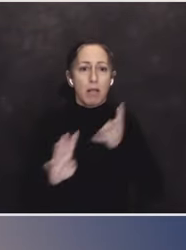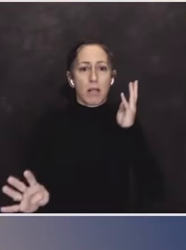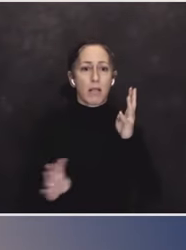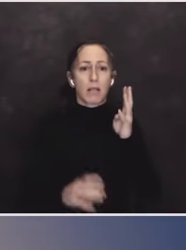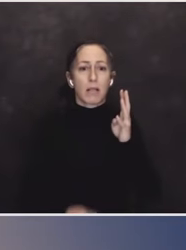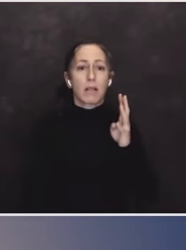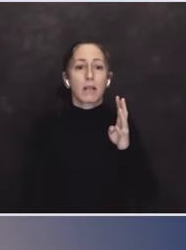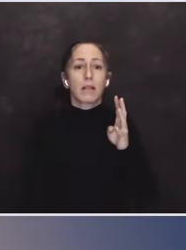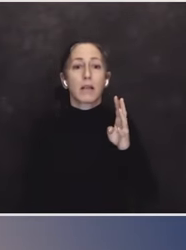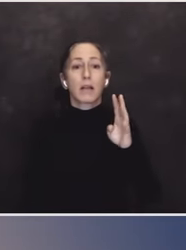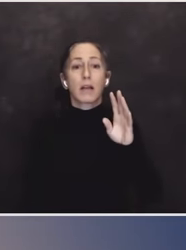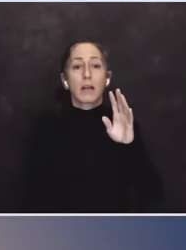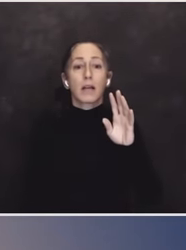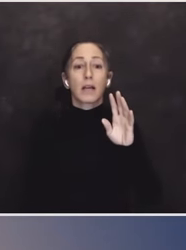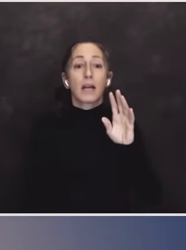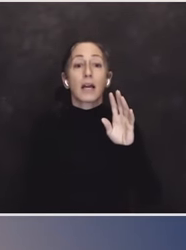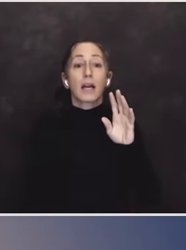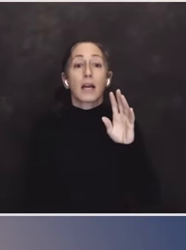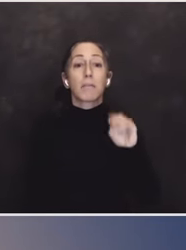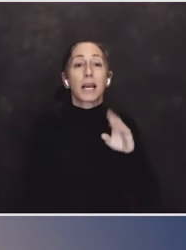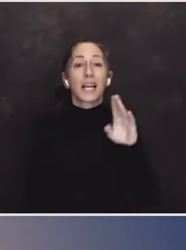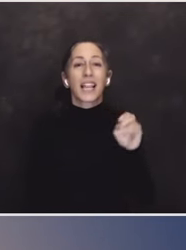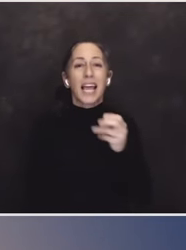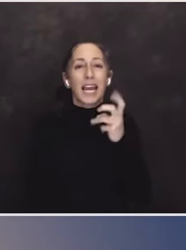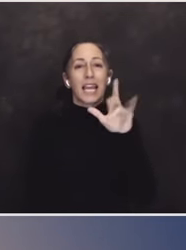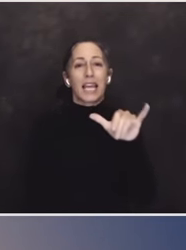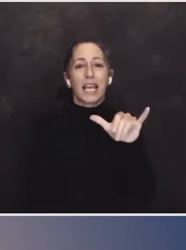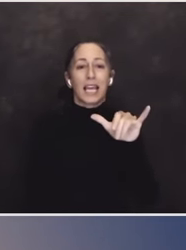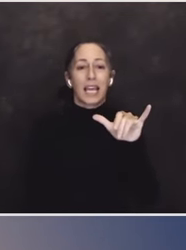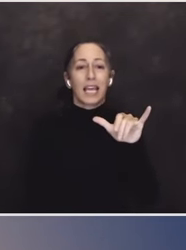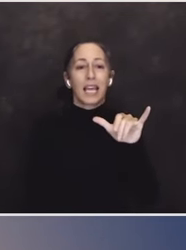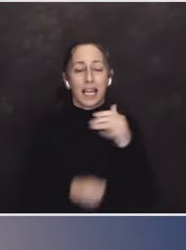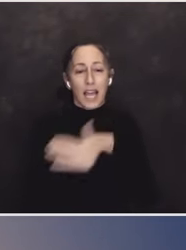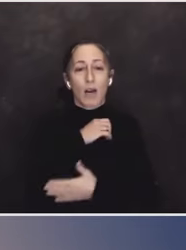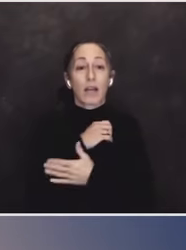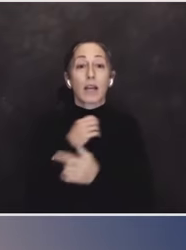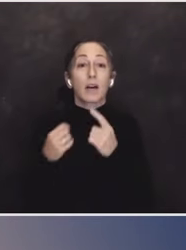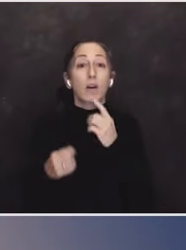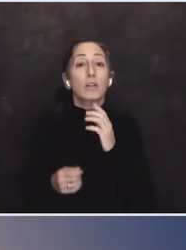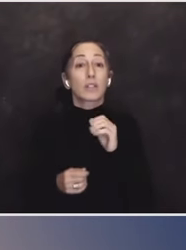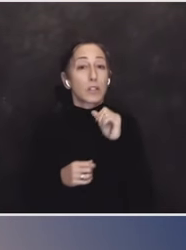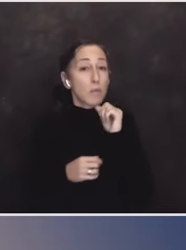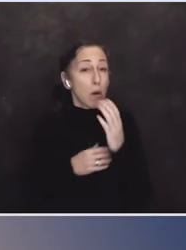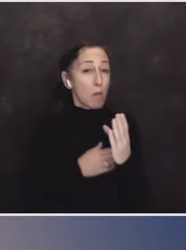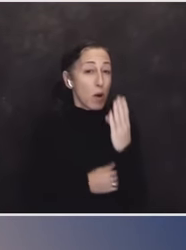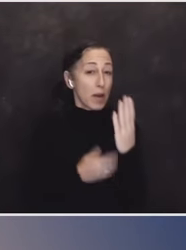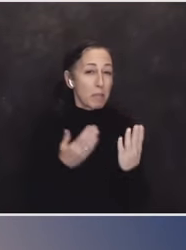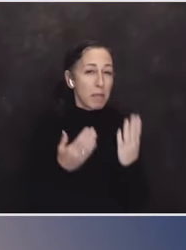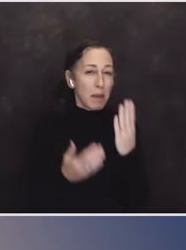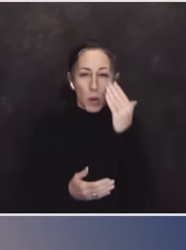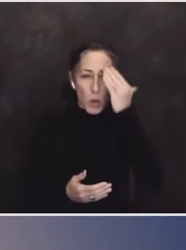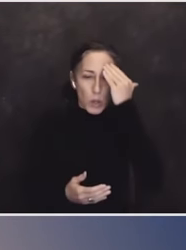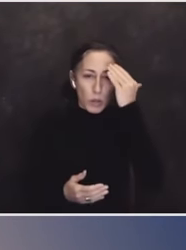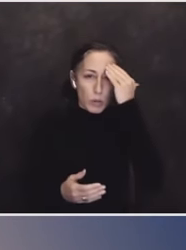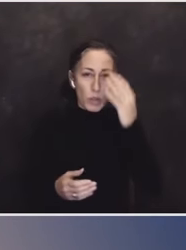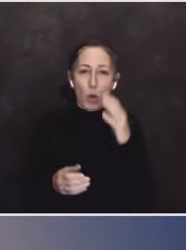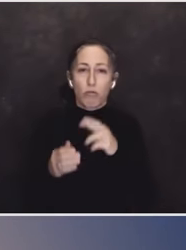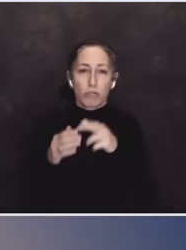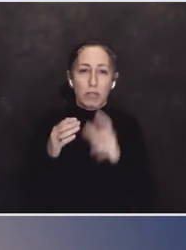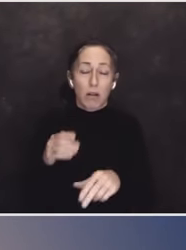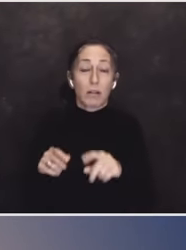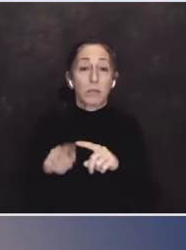you know, we can know the results as early as tomorrow morning, but it may take a little longer. As I've said all along,